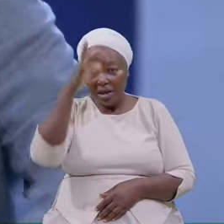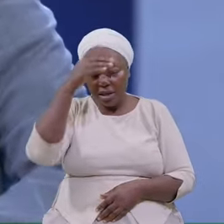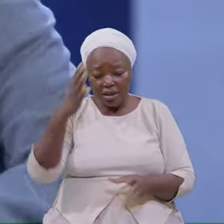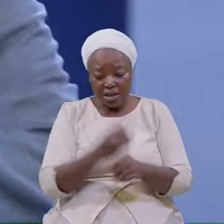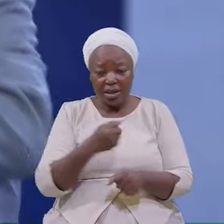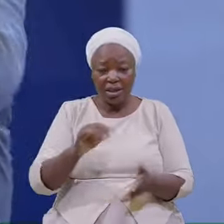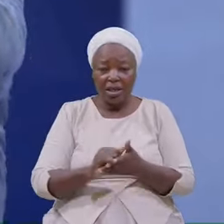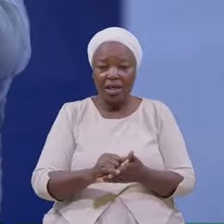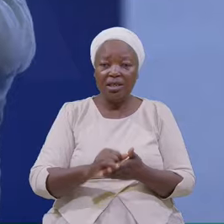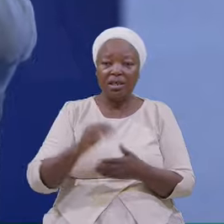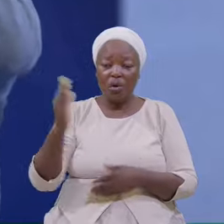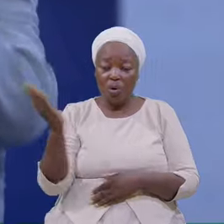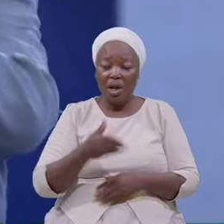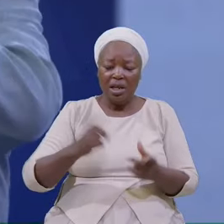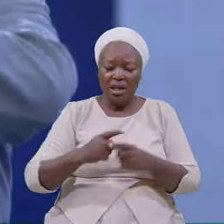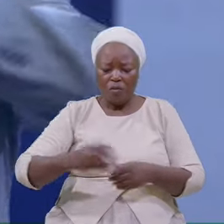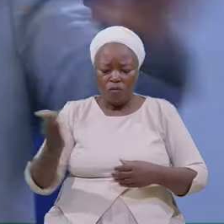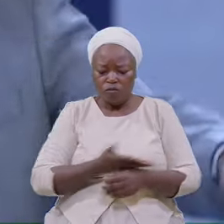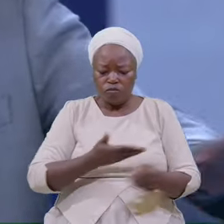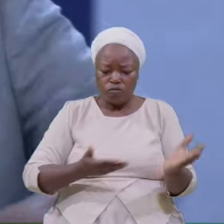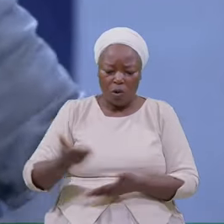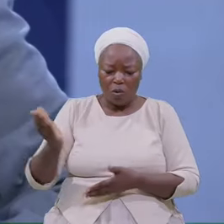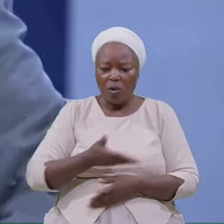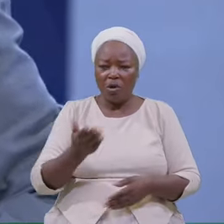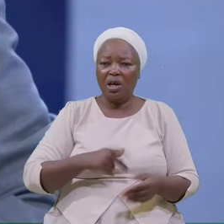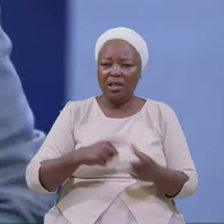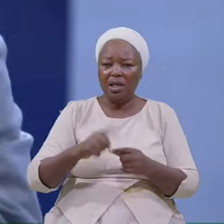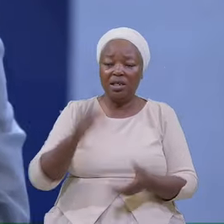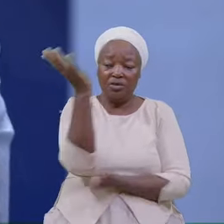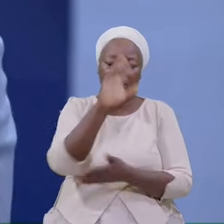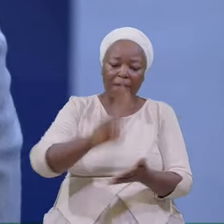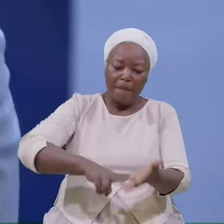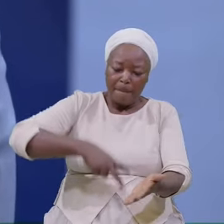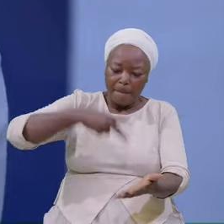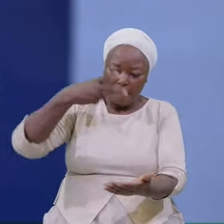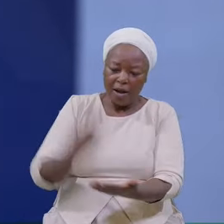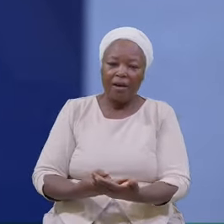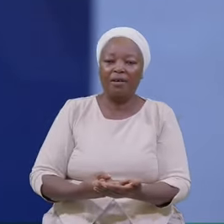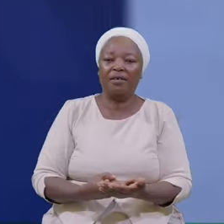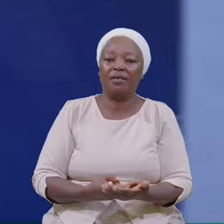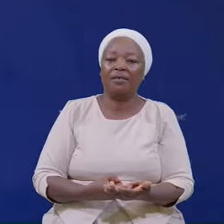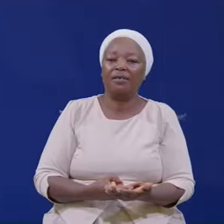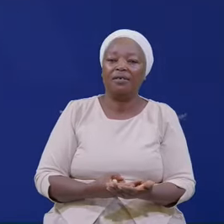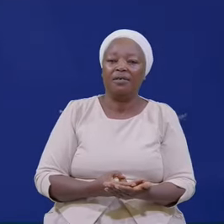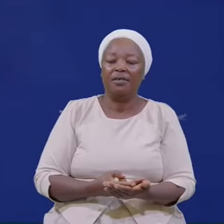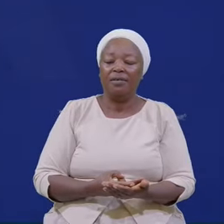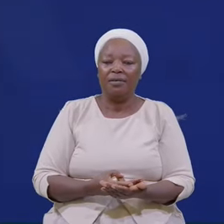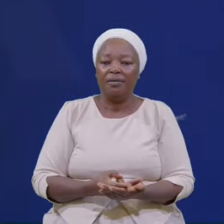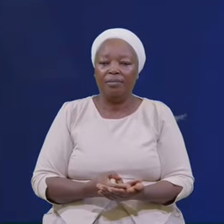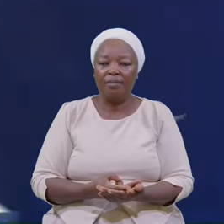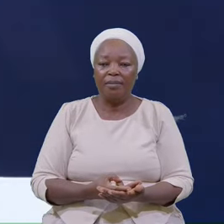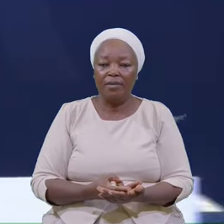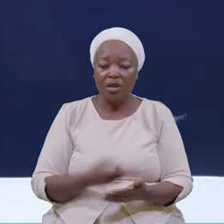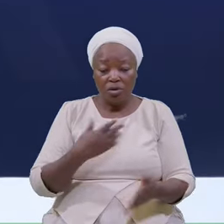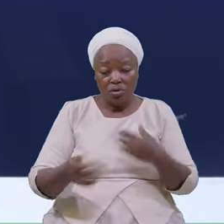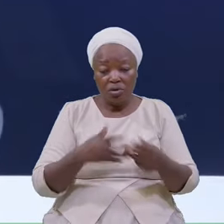and cuts, and the tree falls down. Et papa va abattre un arbre jusqu'à ce que l'arbre tombe. Even though the